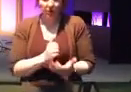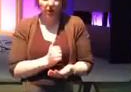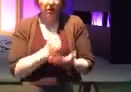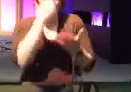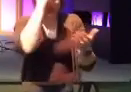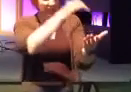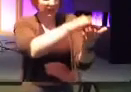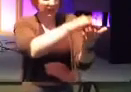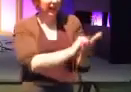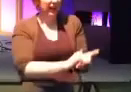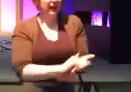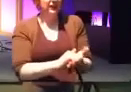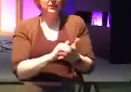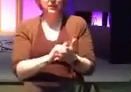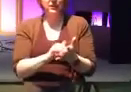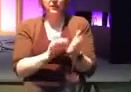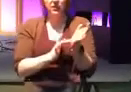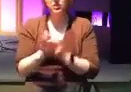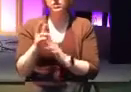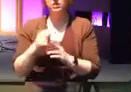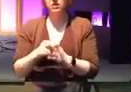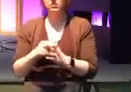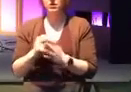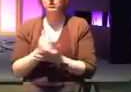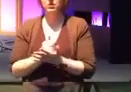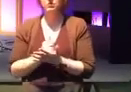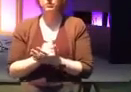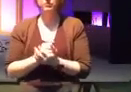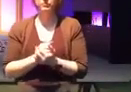in Jesus' name.